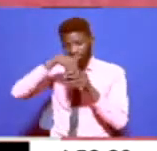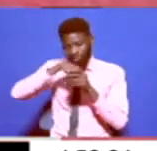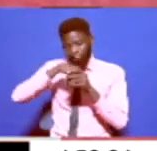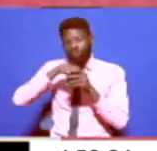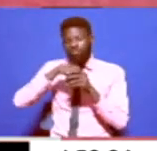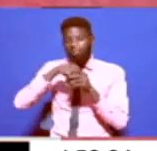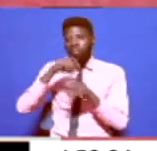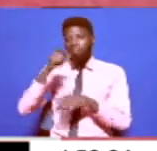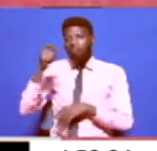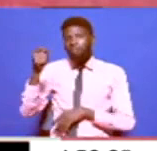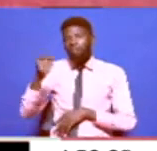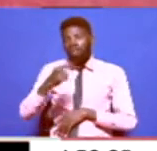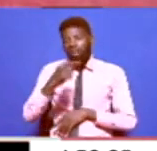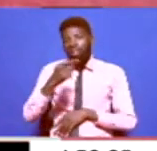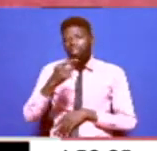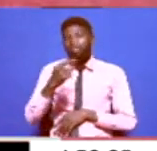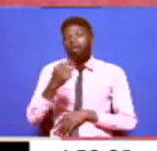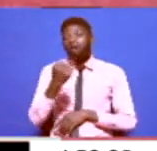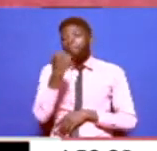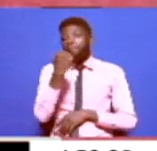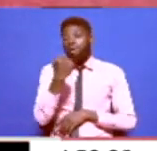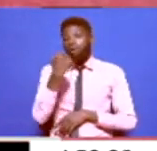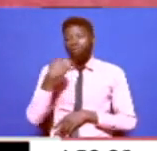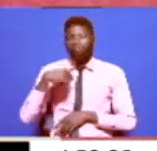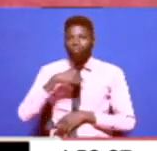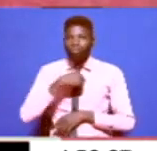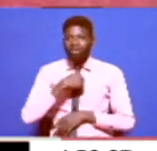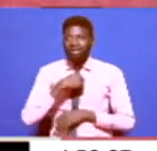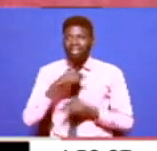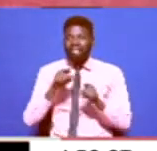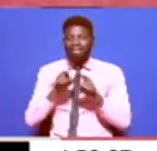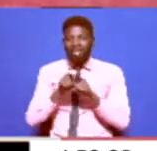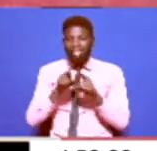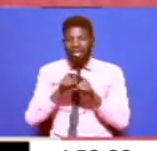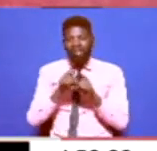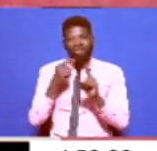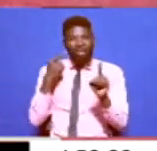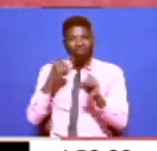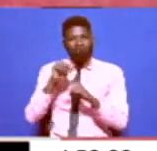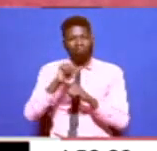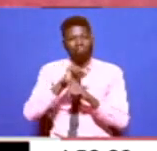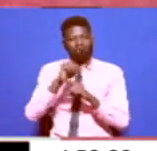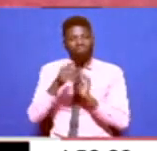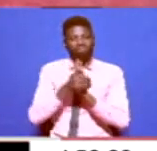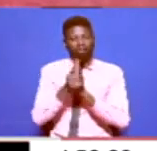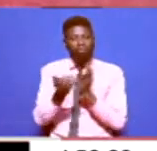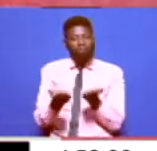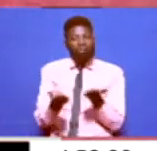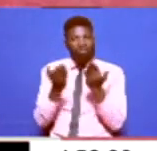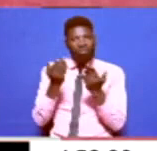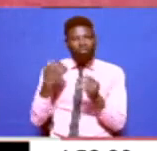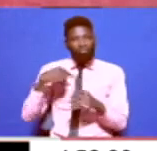May. So it's for us ladies, it's also like a build-up match. So we'll gauge ourselves with